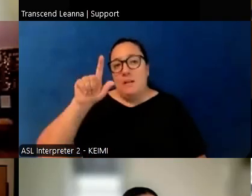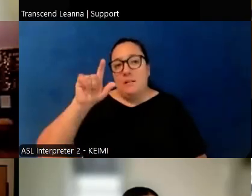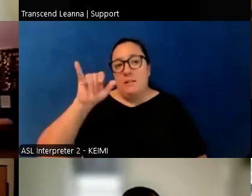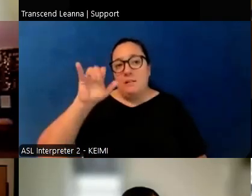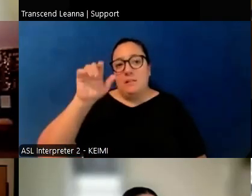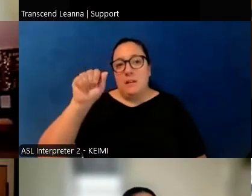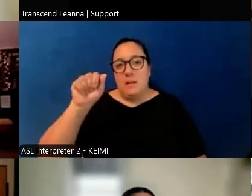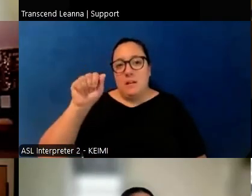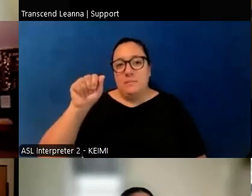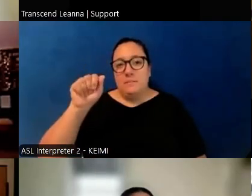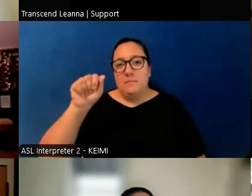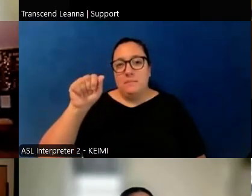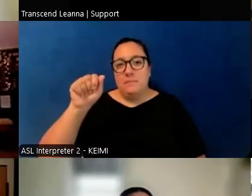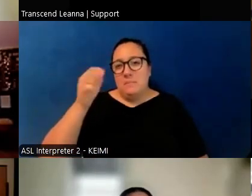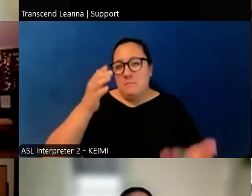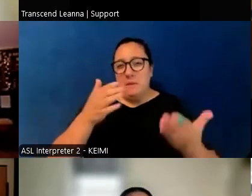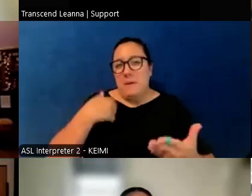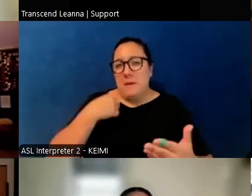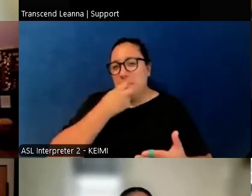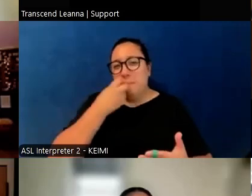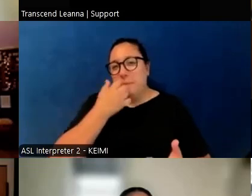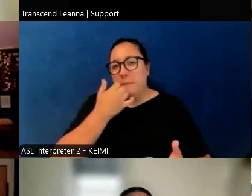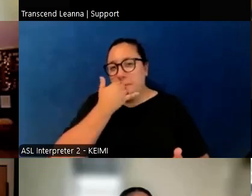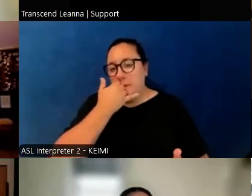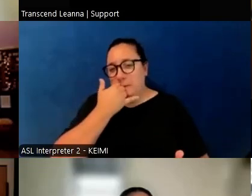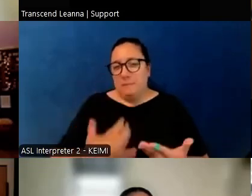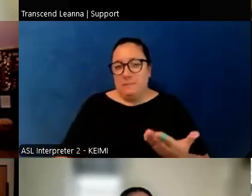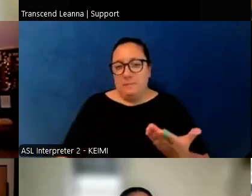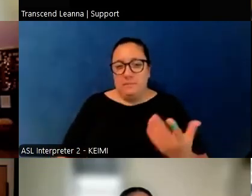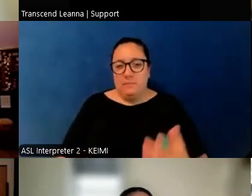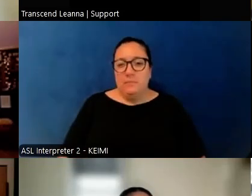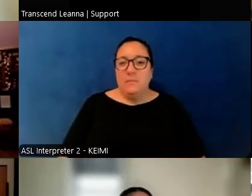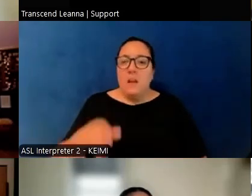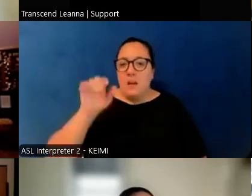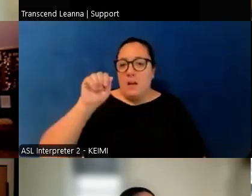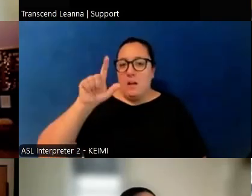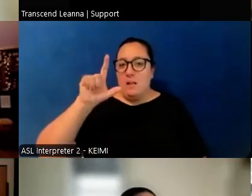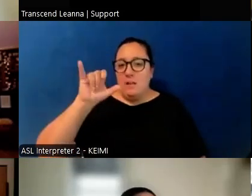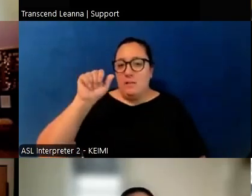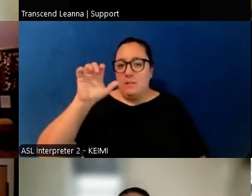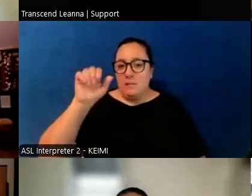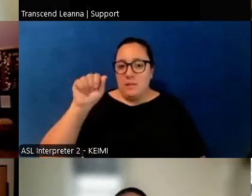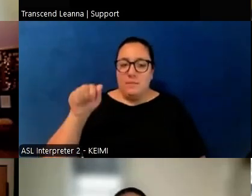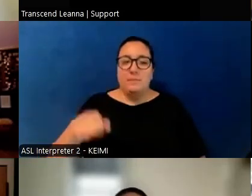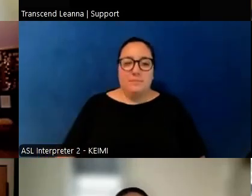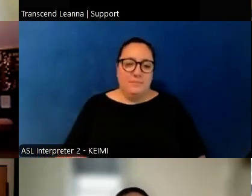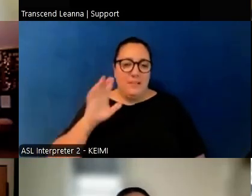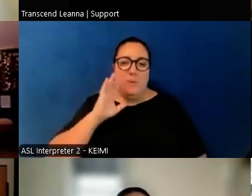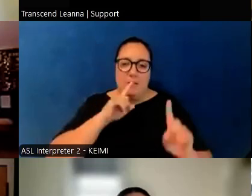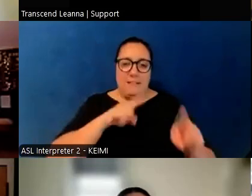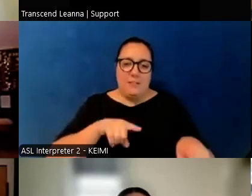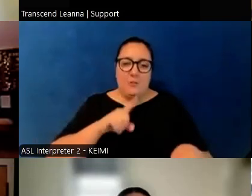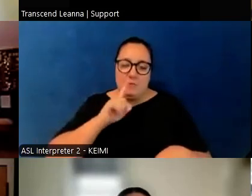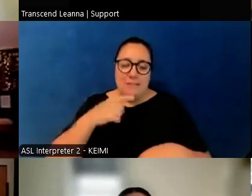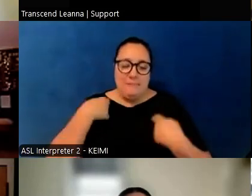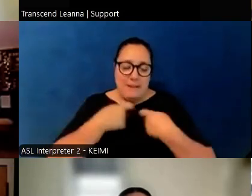Or is it Alicia? Am I pronouncing it correctly? It's Alicia, but I Alicia, still answer sorry, to Alicia. Alicia. It's actually a Spanish name.